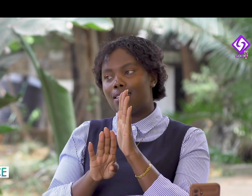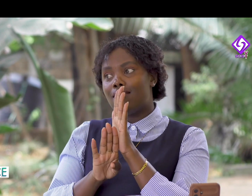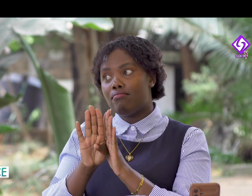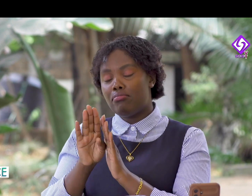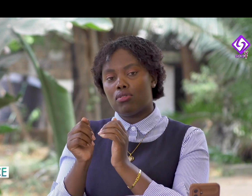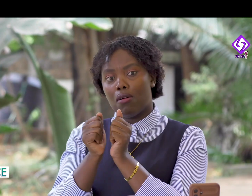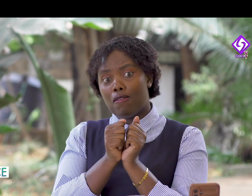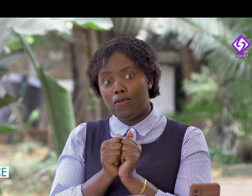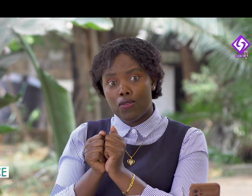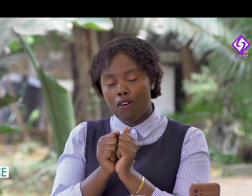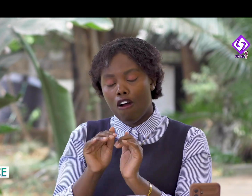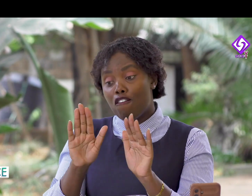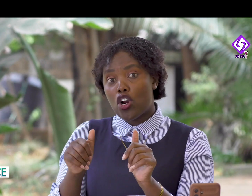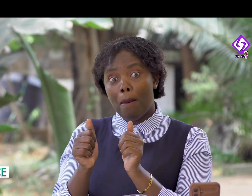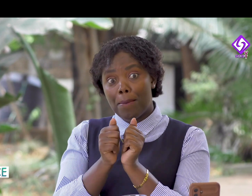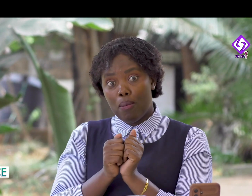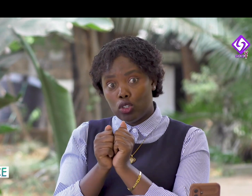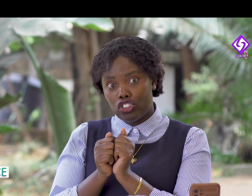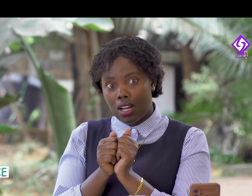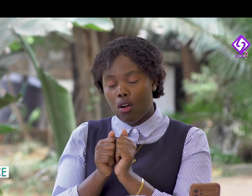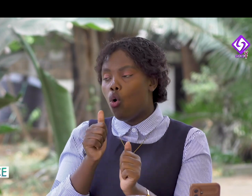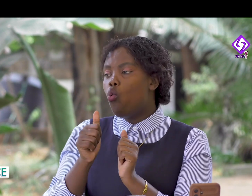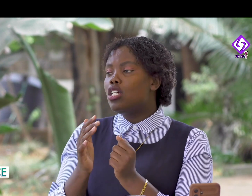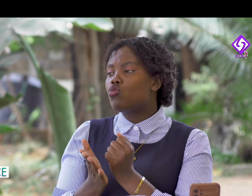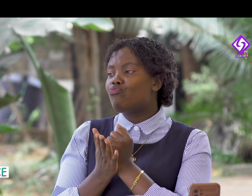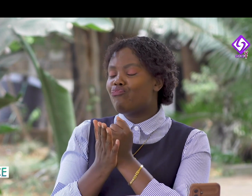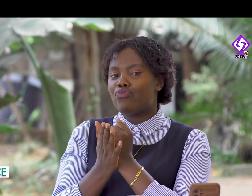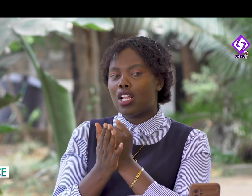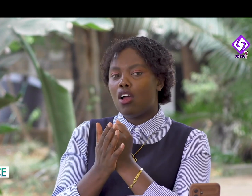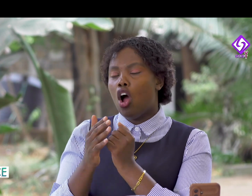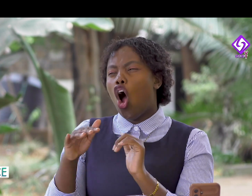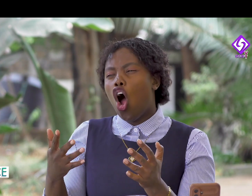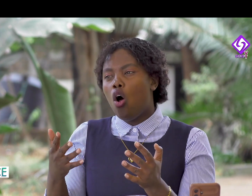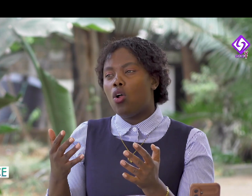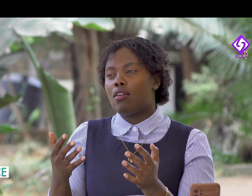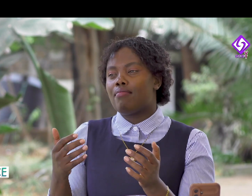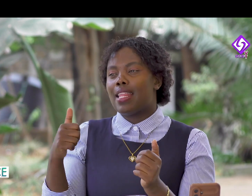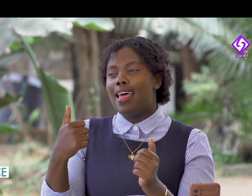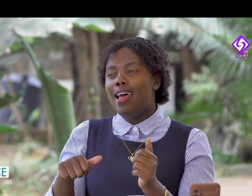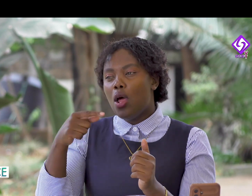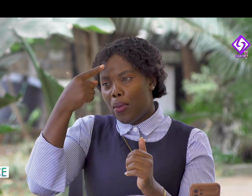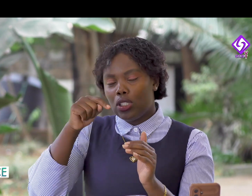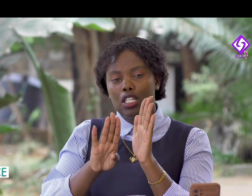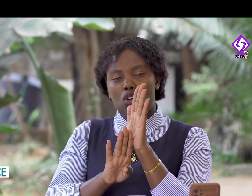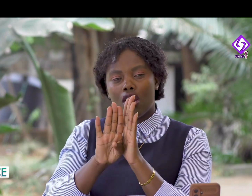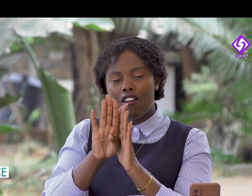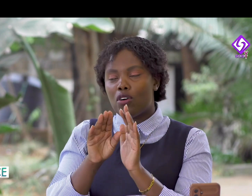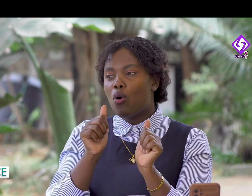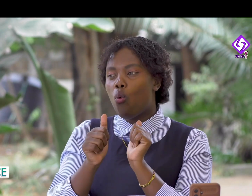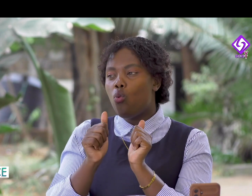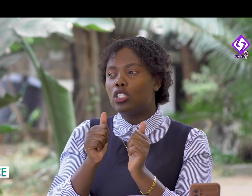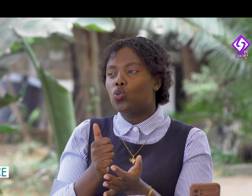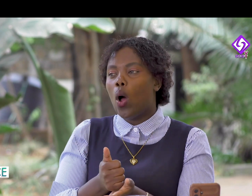Do we have any policy that Pamoja wants to advocate for, or